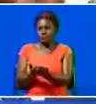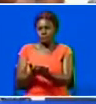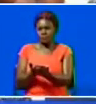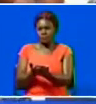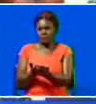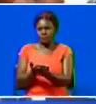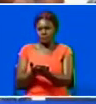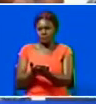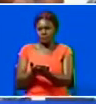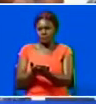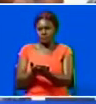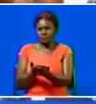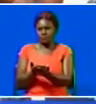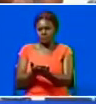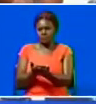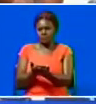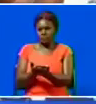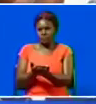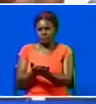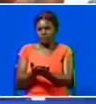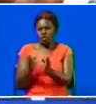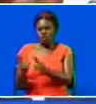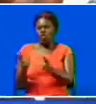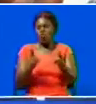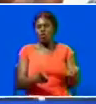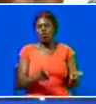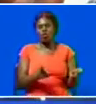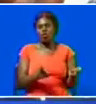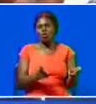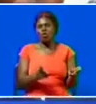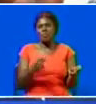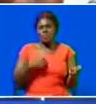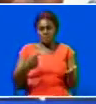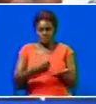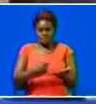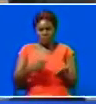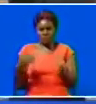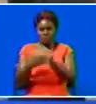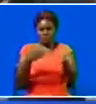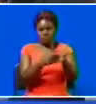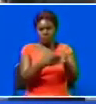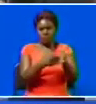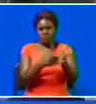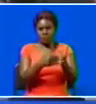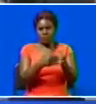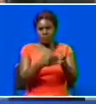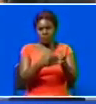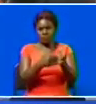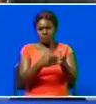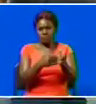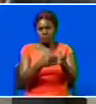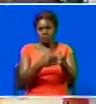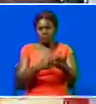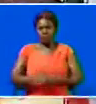Almost these days is almost a natural and a given. I always write declined. Cecilia Kesho, KTN